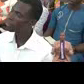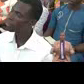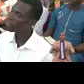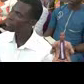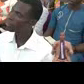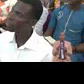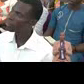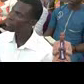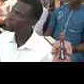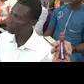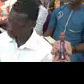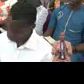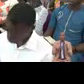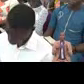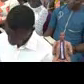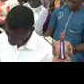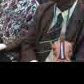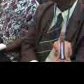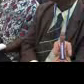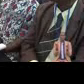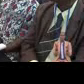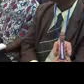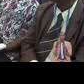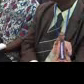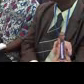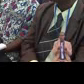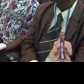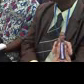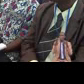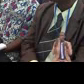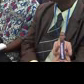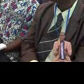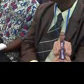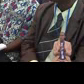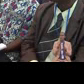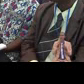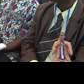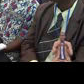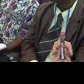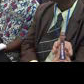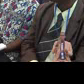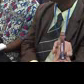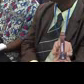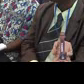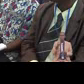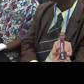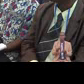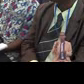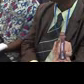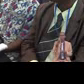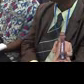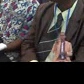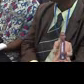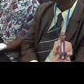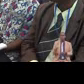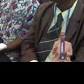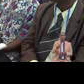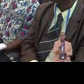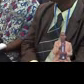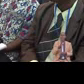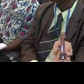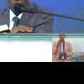of righteousness and victory. For as many as are led by the Spirit of God, they are the sons